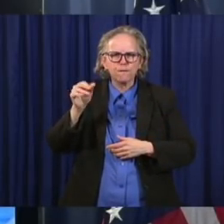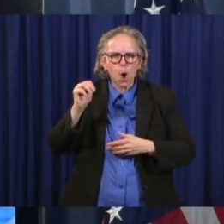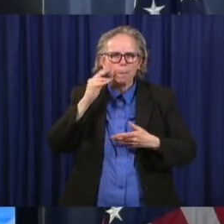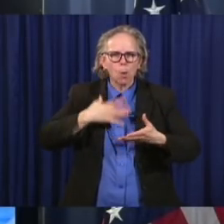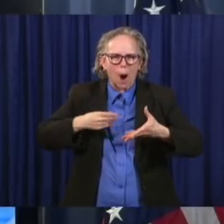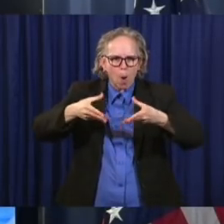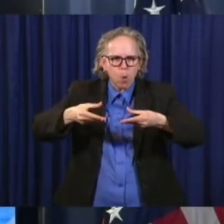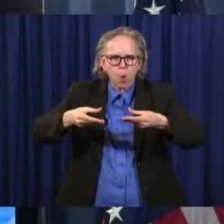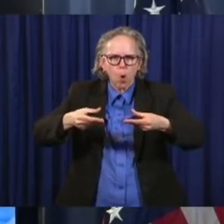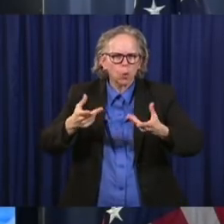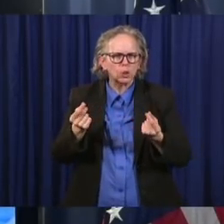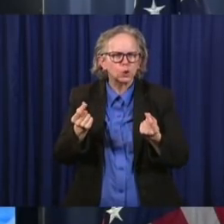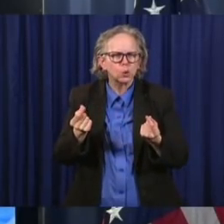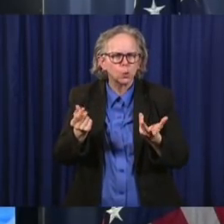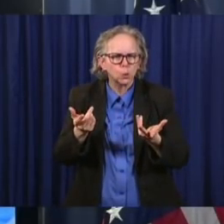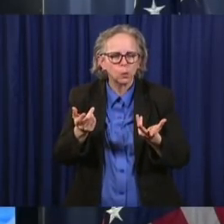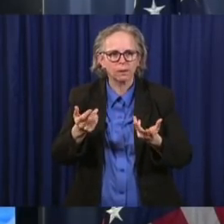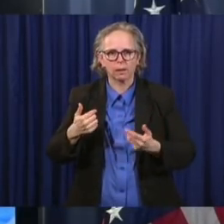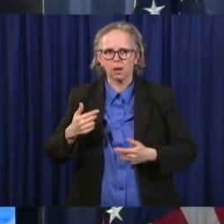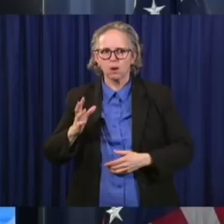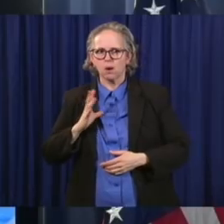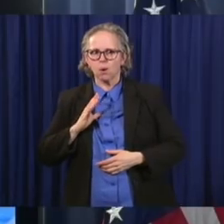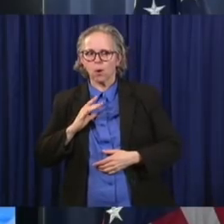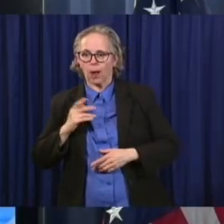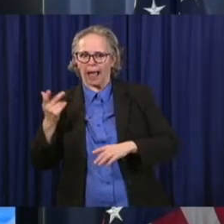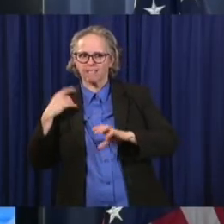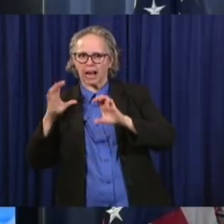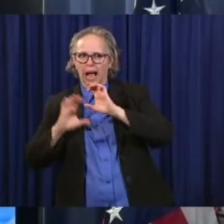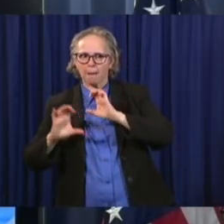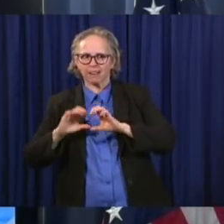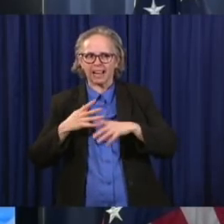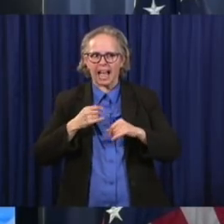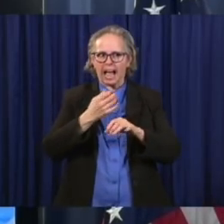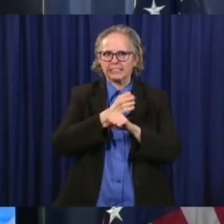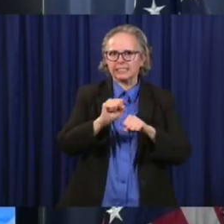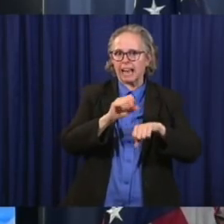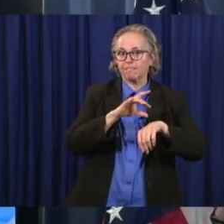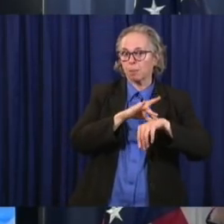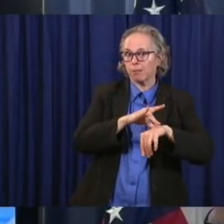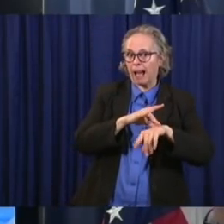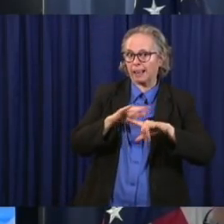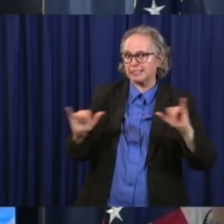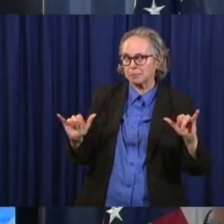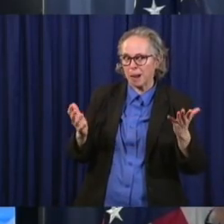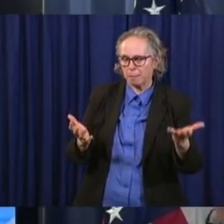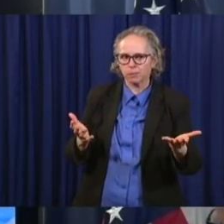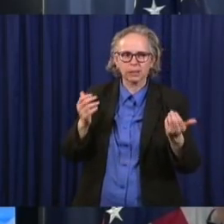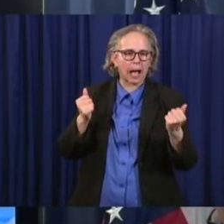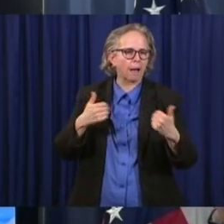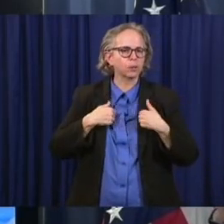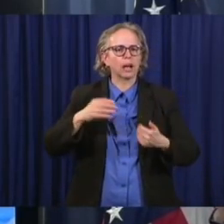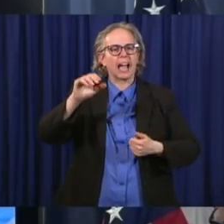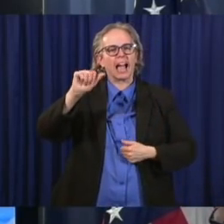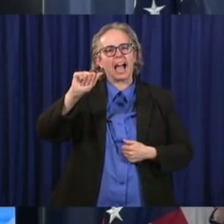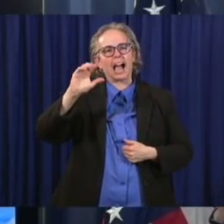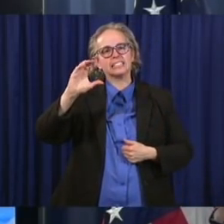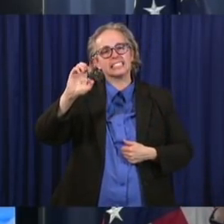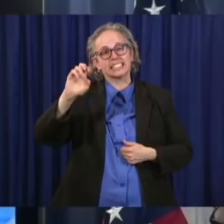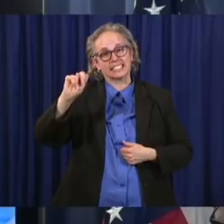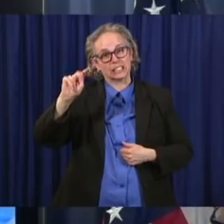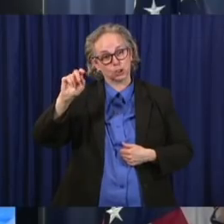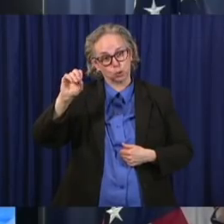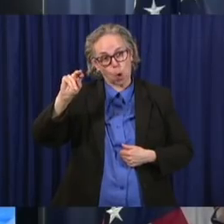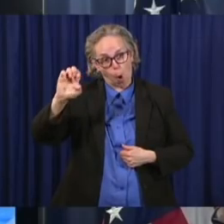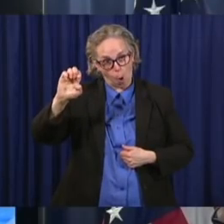Well, use chemistry and help save the planet. Here I have some propanol, also known as acetone, or your household